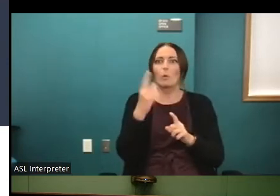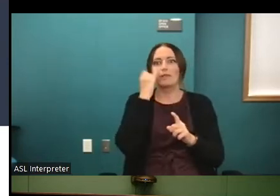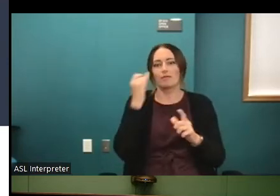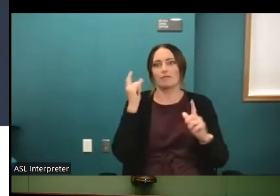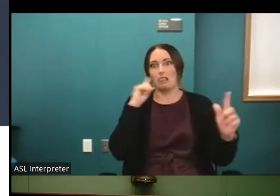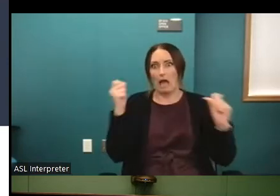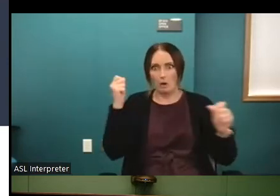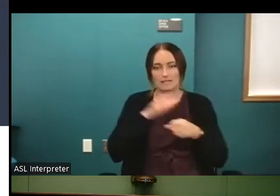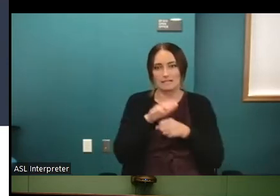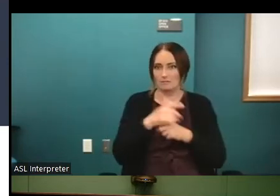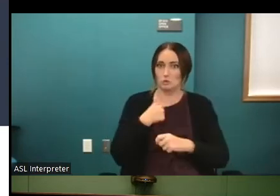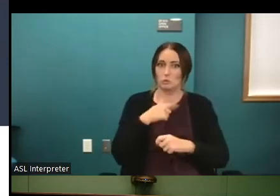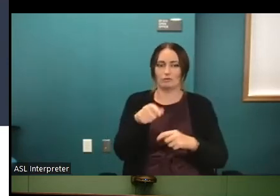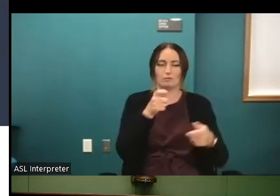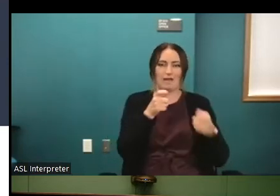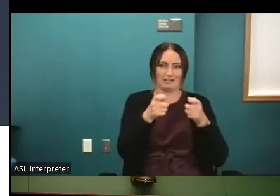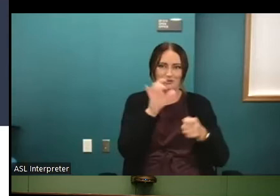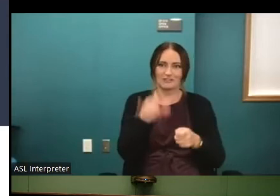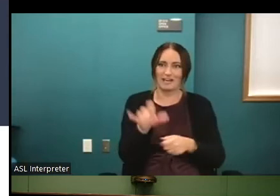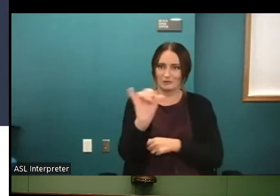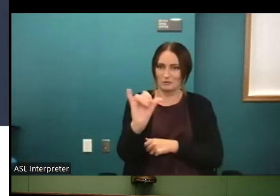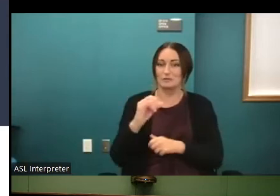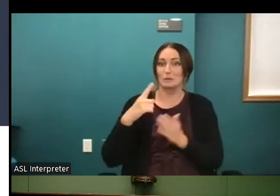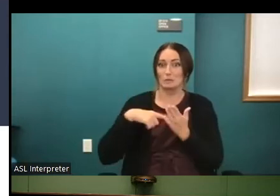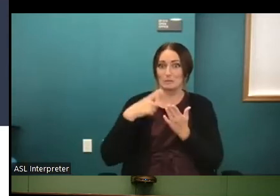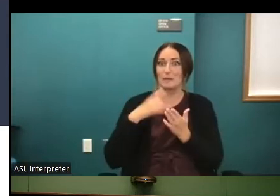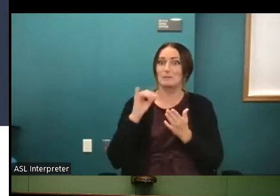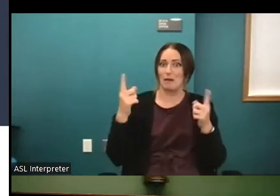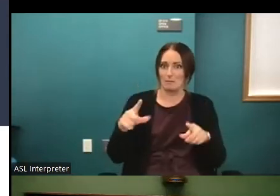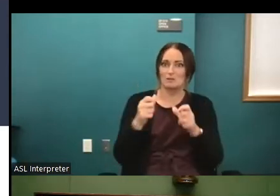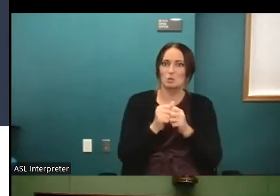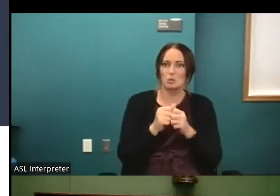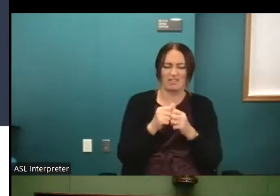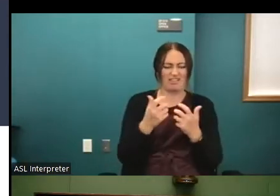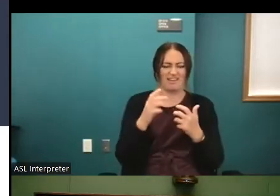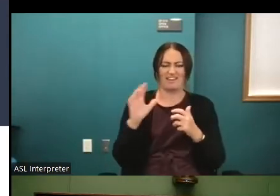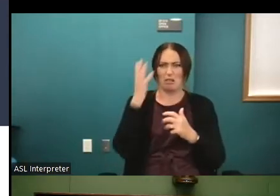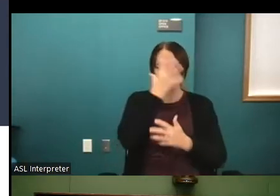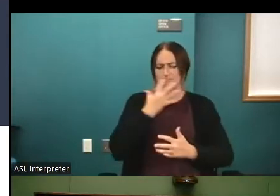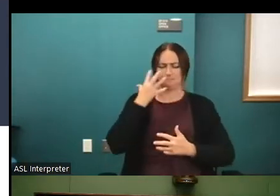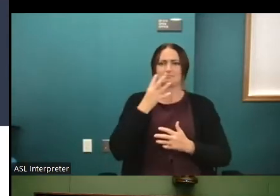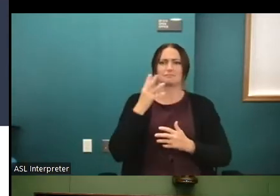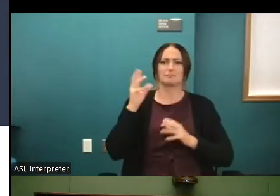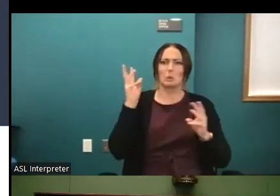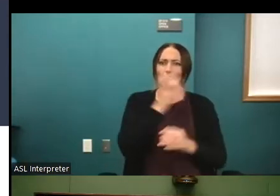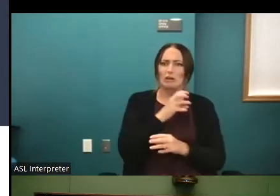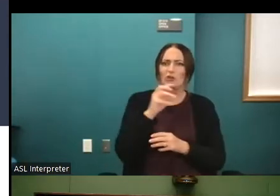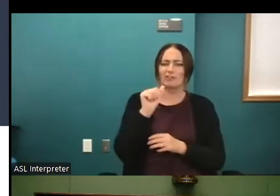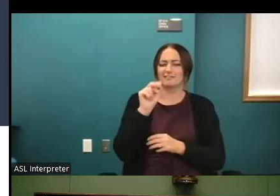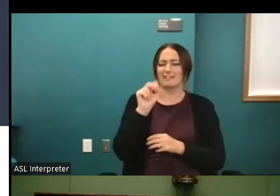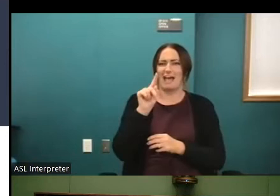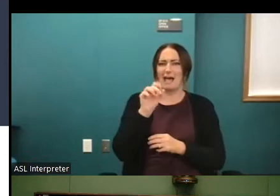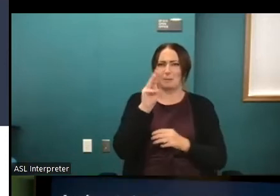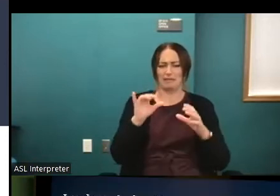signal. So we have to manage that as well. Sometimes we really run into that with kids with weird anatomy, like they have a common cavity or some